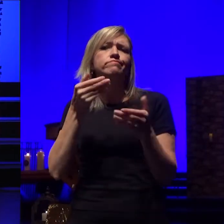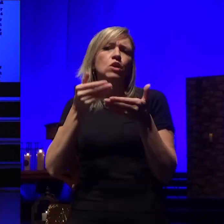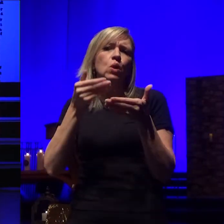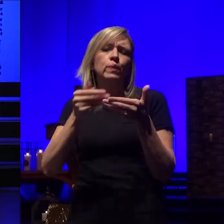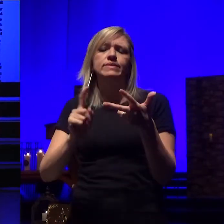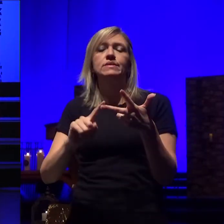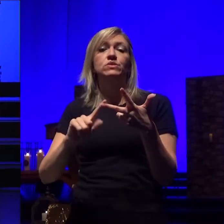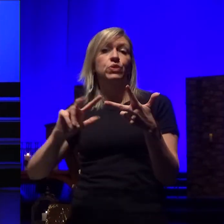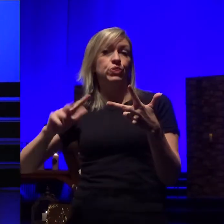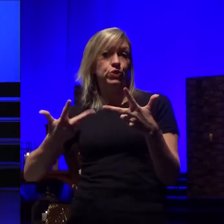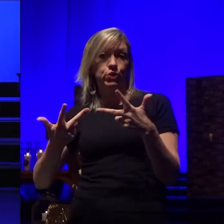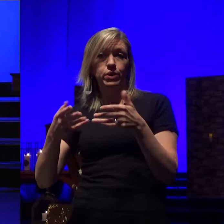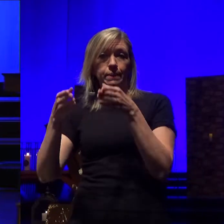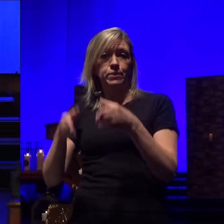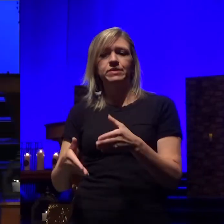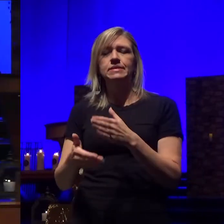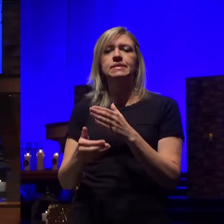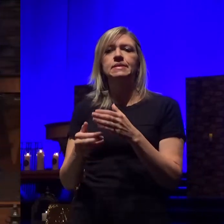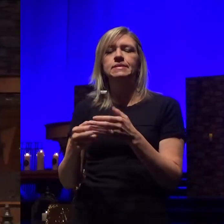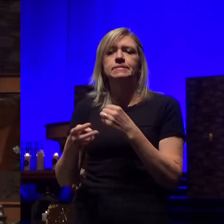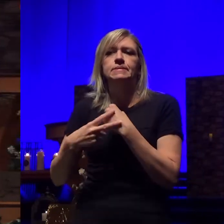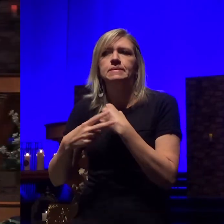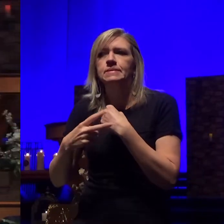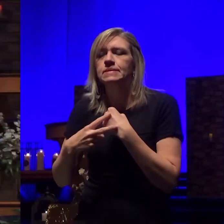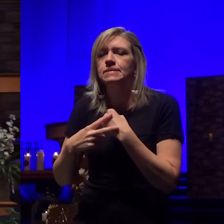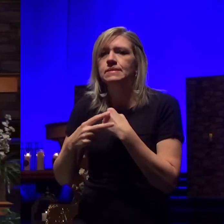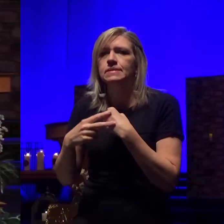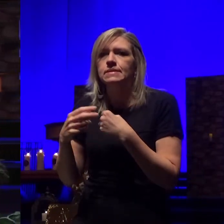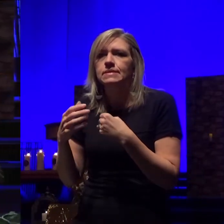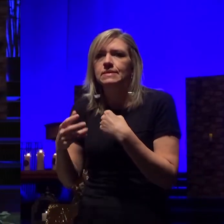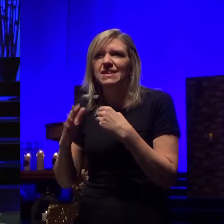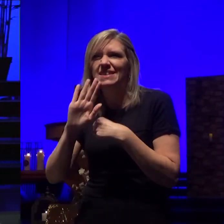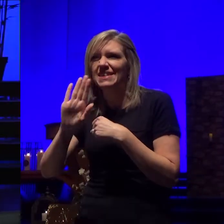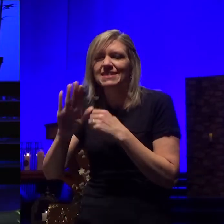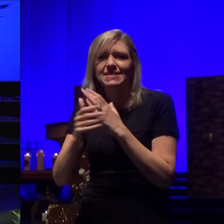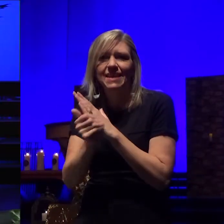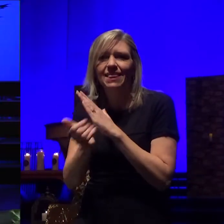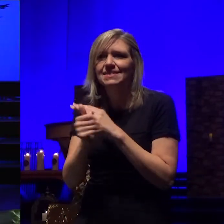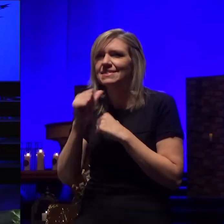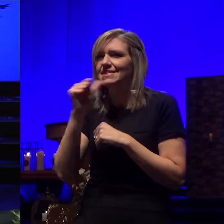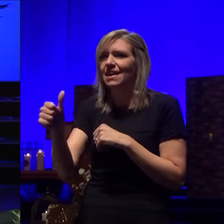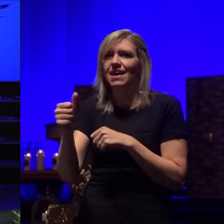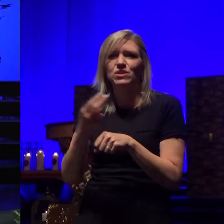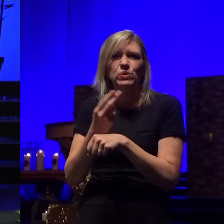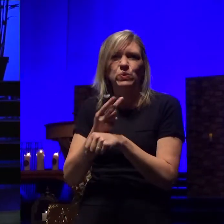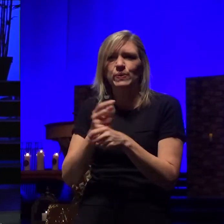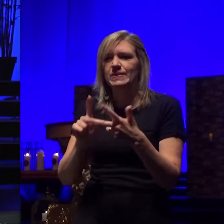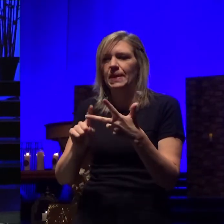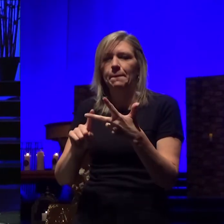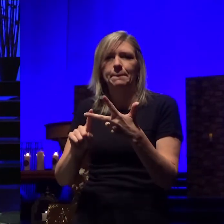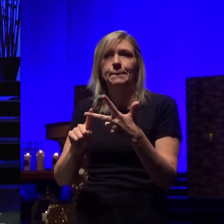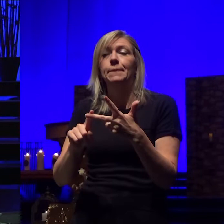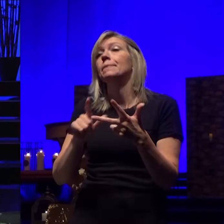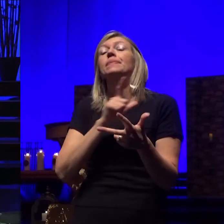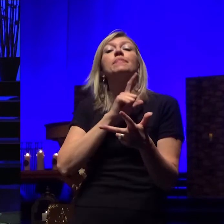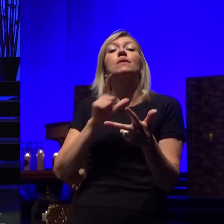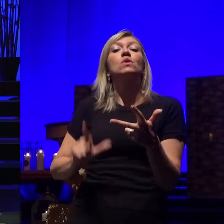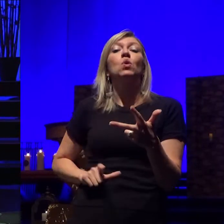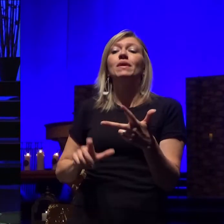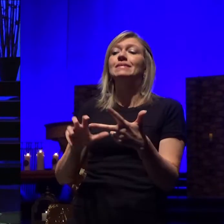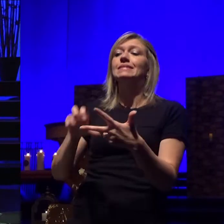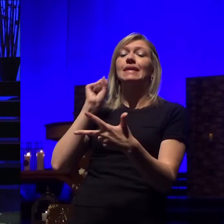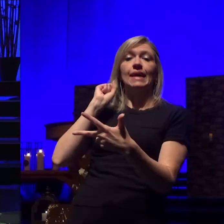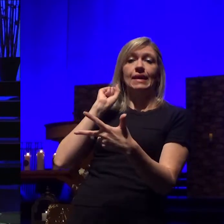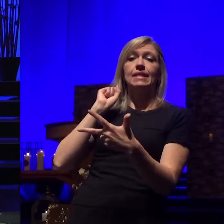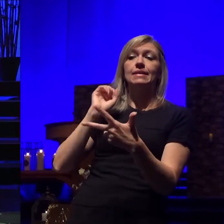has hoarded and saved all of the talents that he's been given and hasn't spent a single one. And the Lord taketh away his